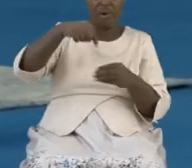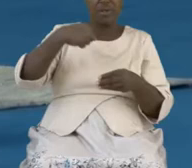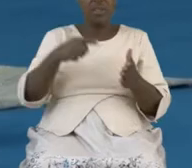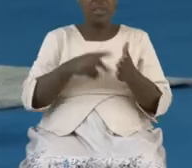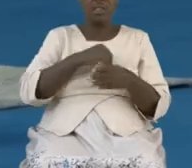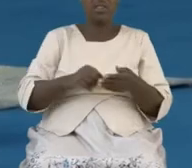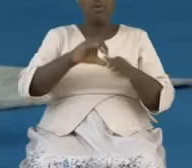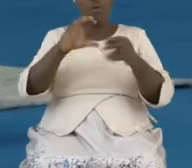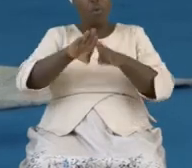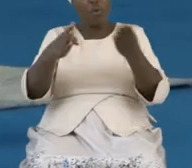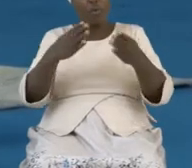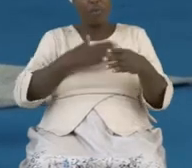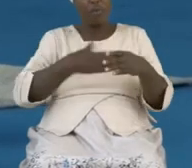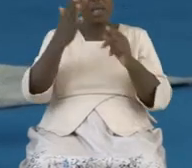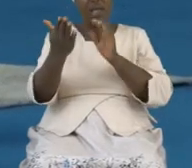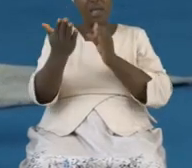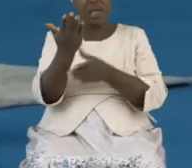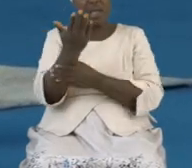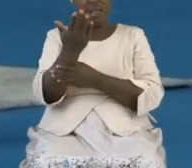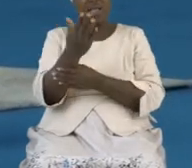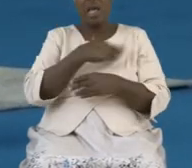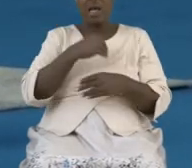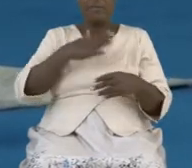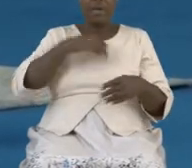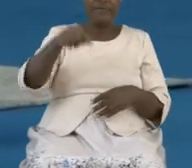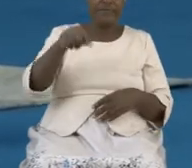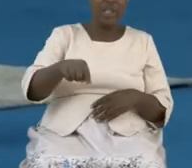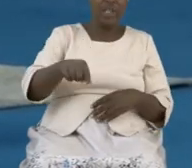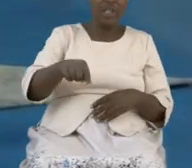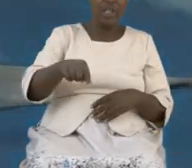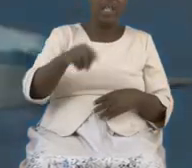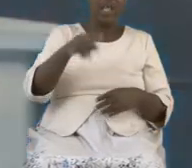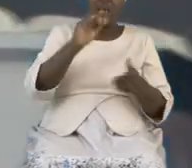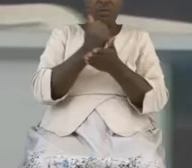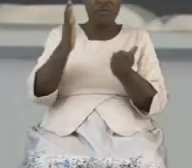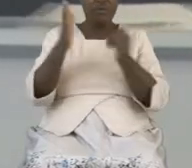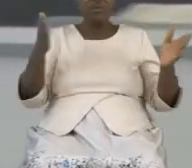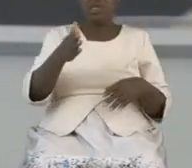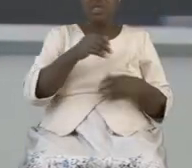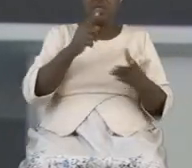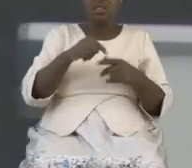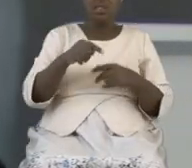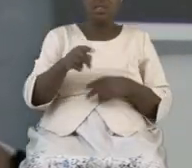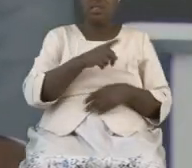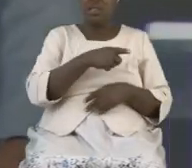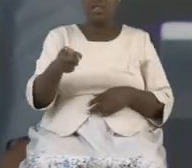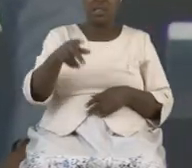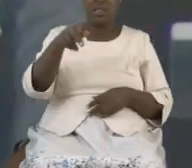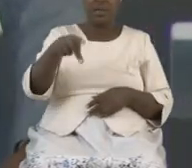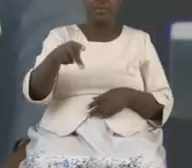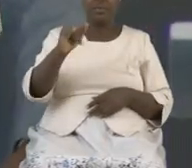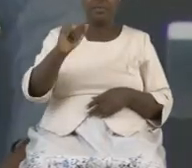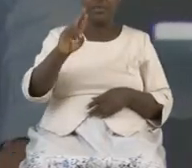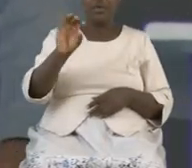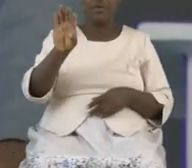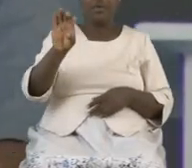hands and my feet. That's the crucifixion right there. It's been prophesied thousands of years